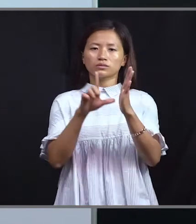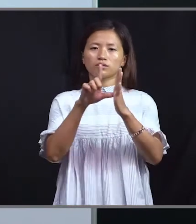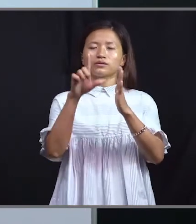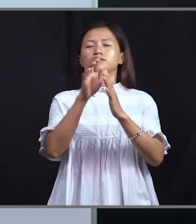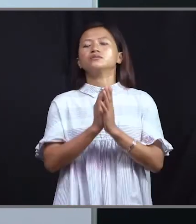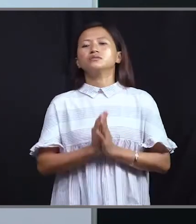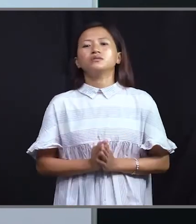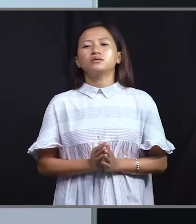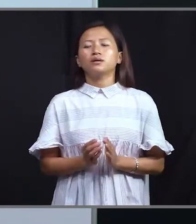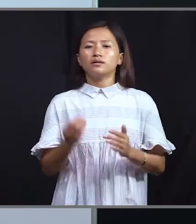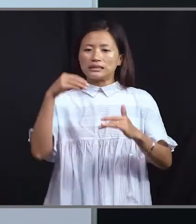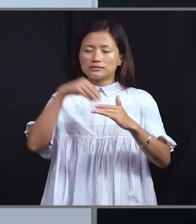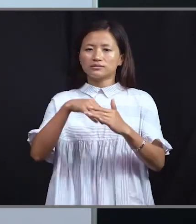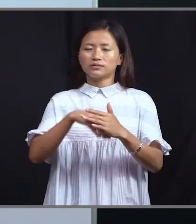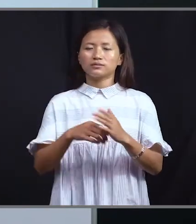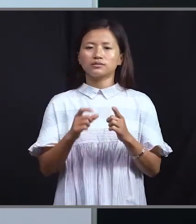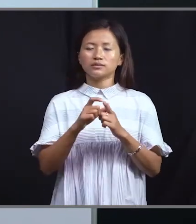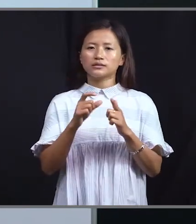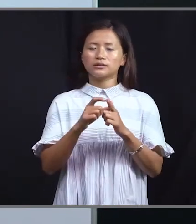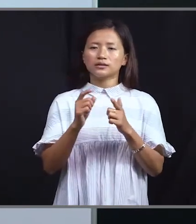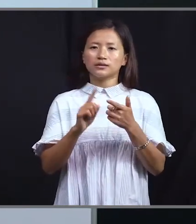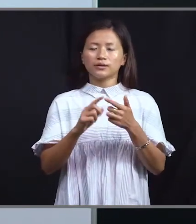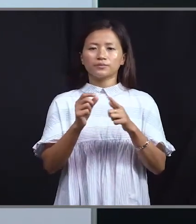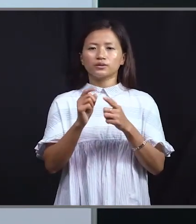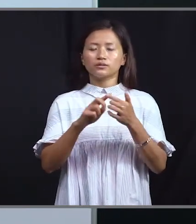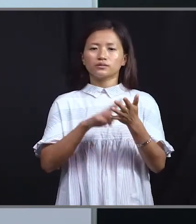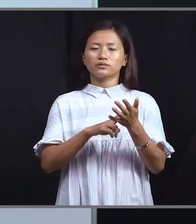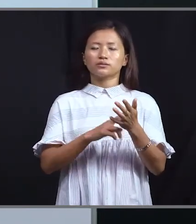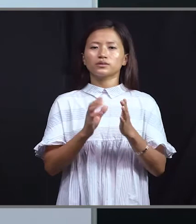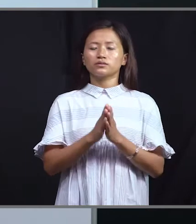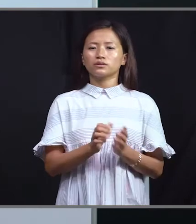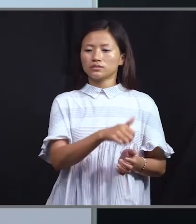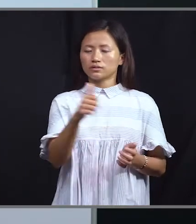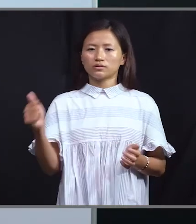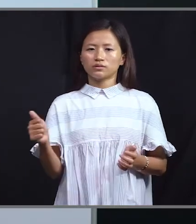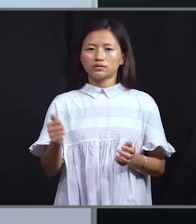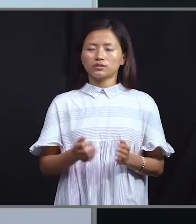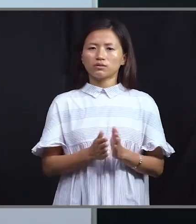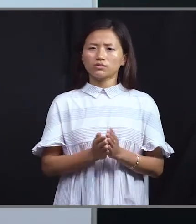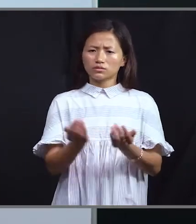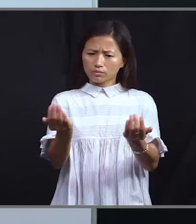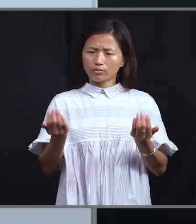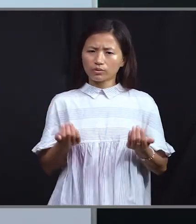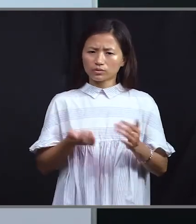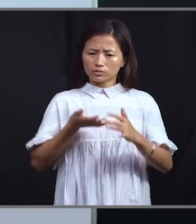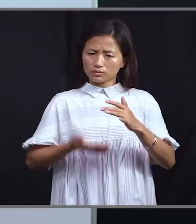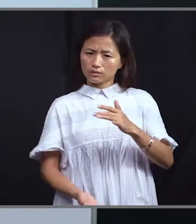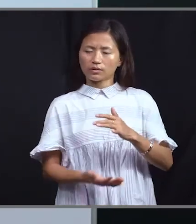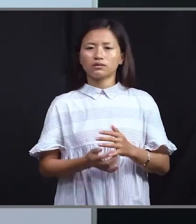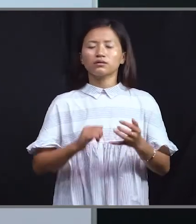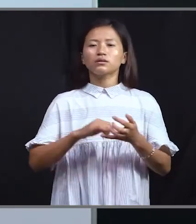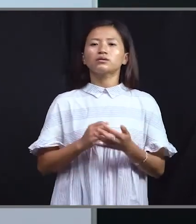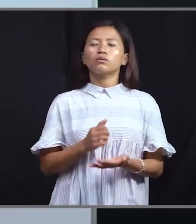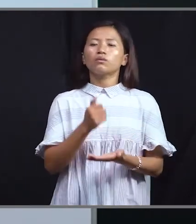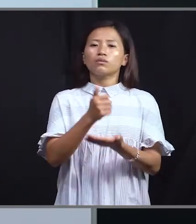are interdependent with one another. That means one head is there who is giving order to the subordinate, and the subordinate take that order and